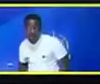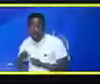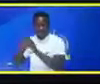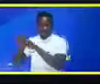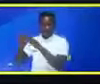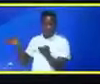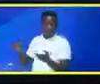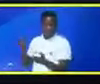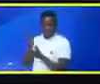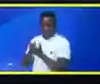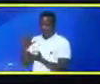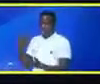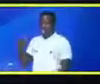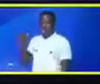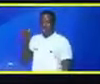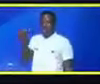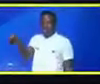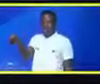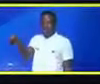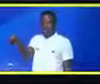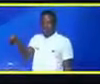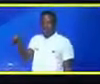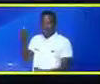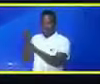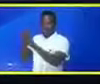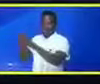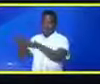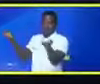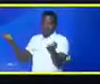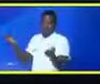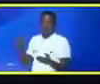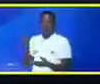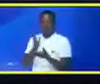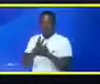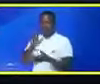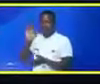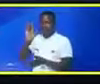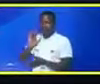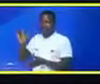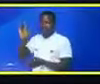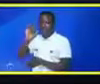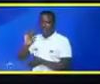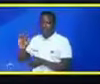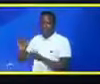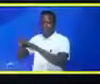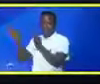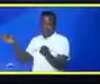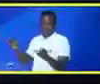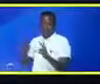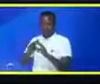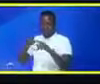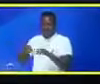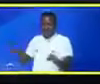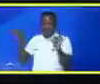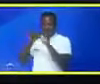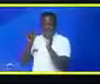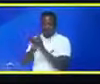your finger, whatever it is. So it's important for you to use the correct